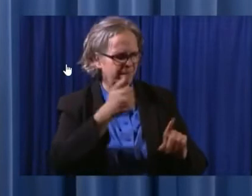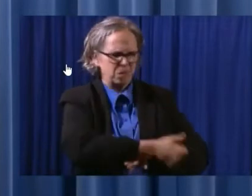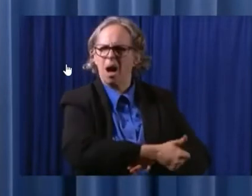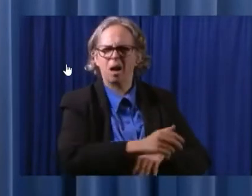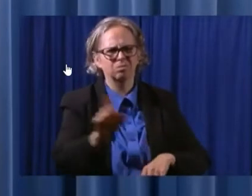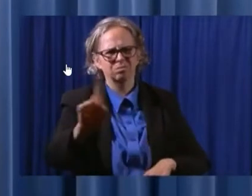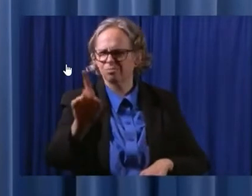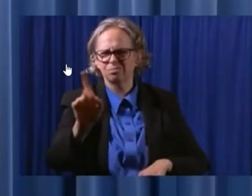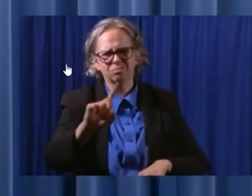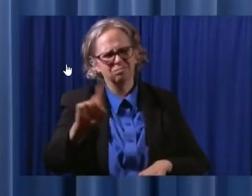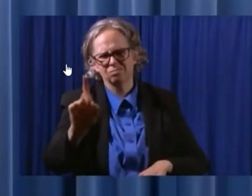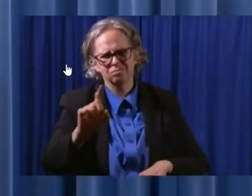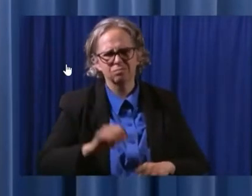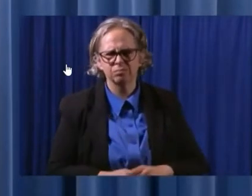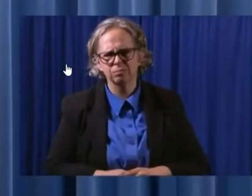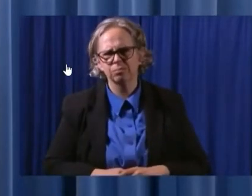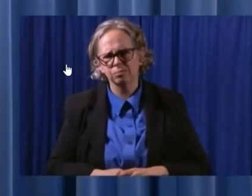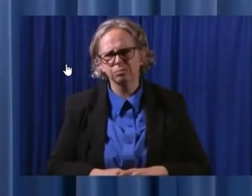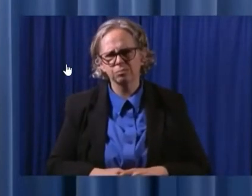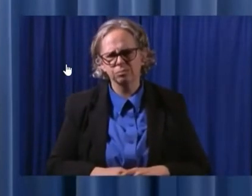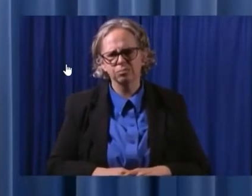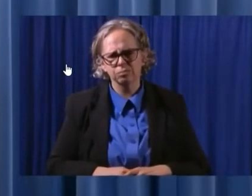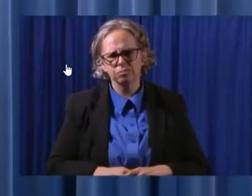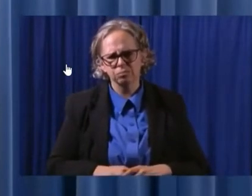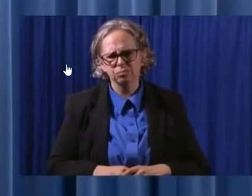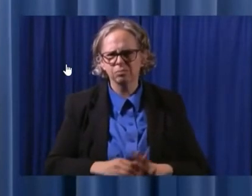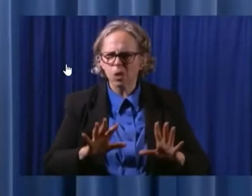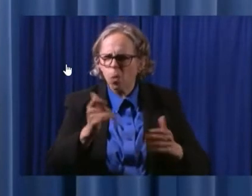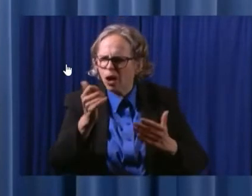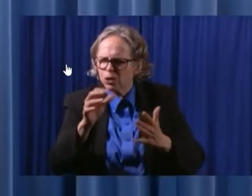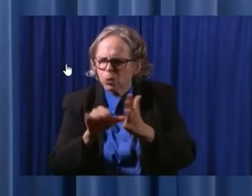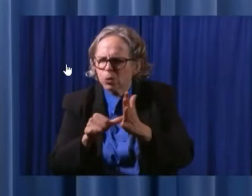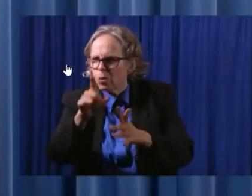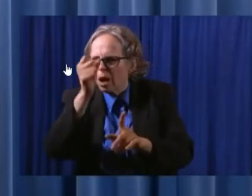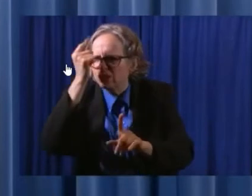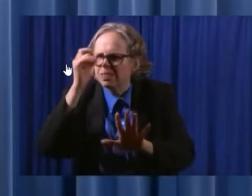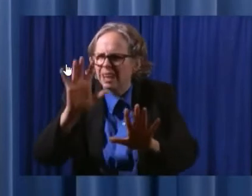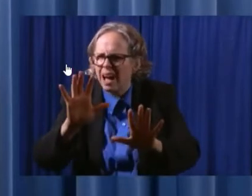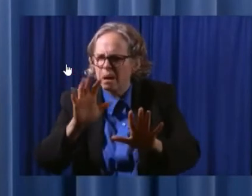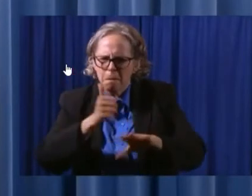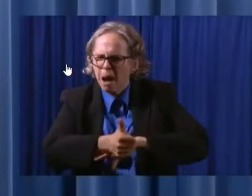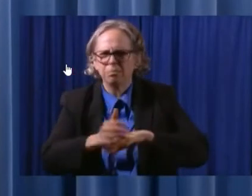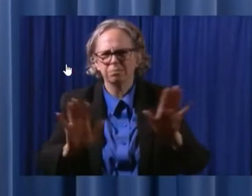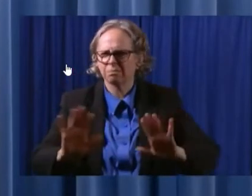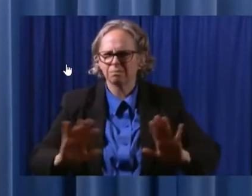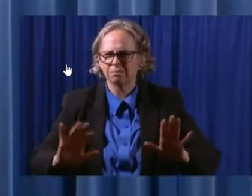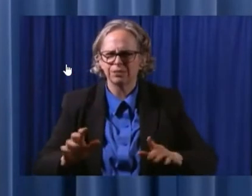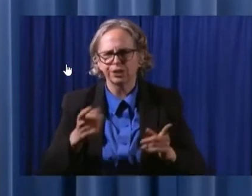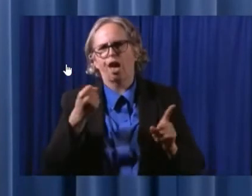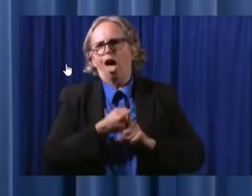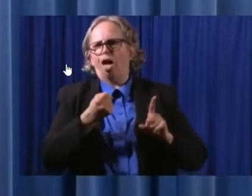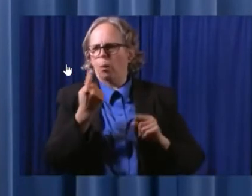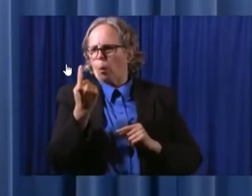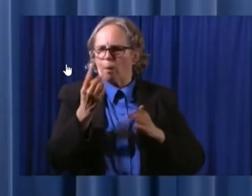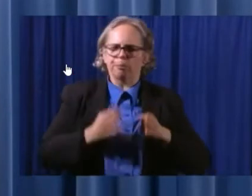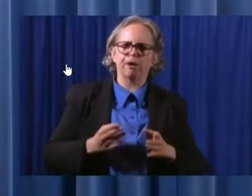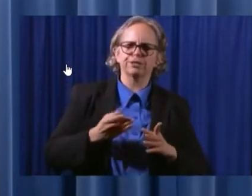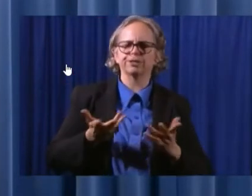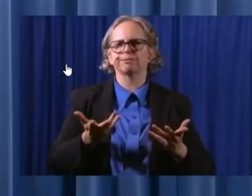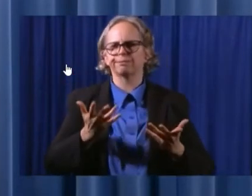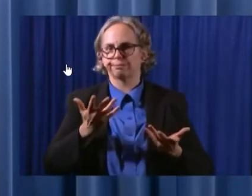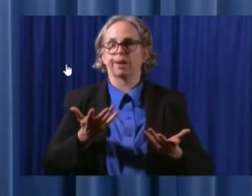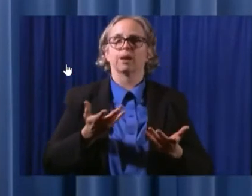they were not doing a good job. So I think that needs to be said before anything else is said.